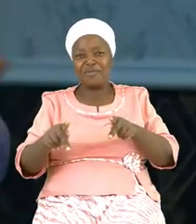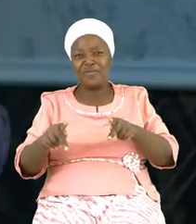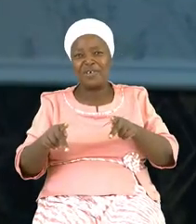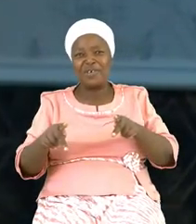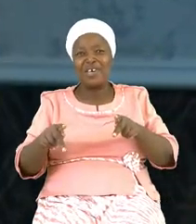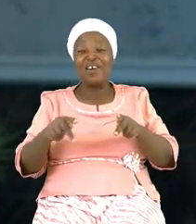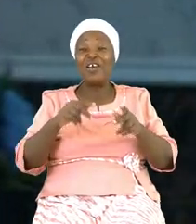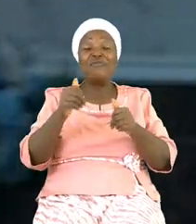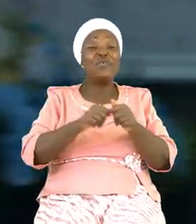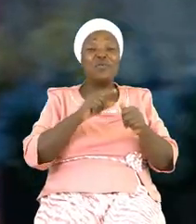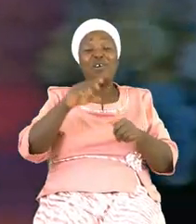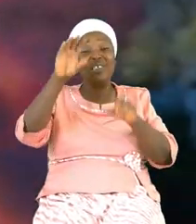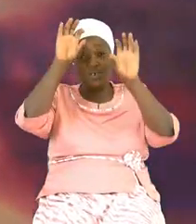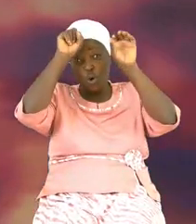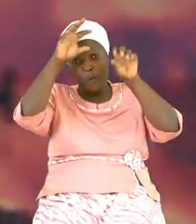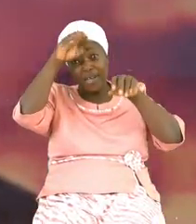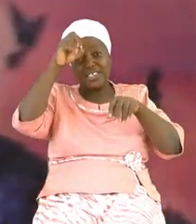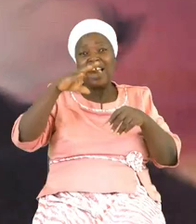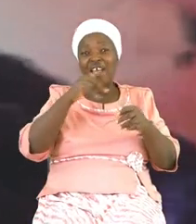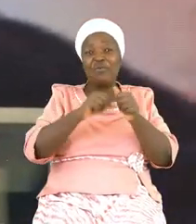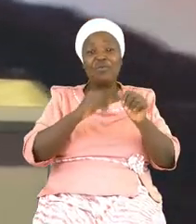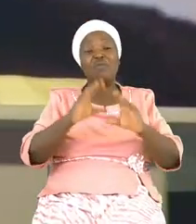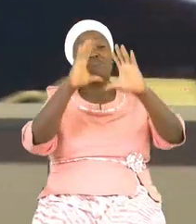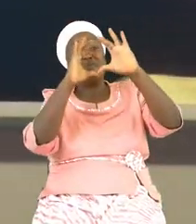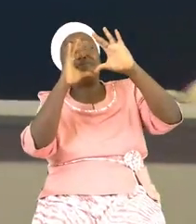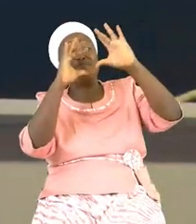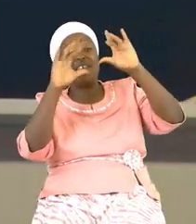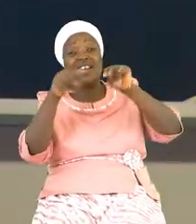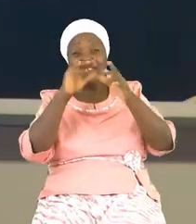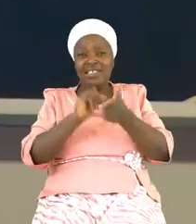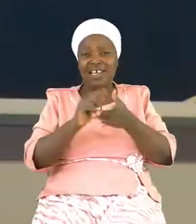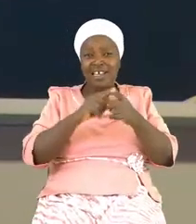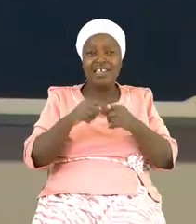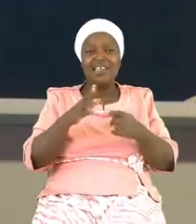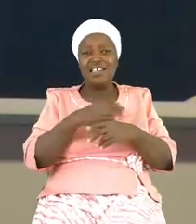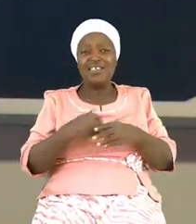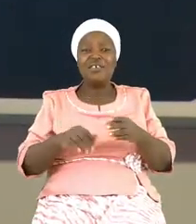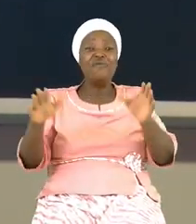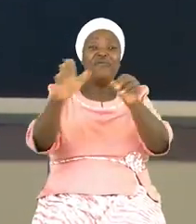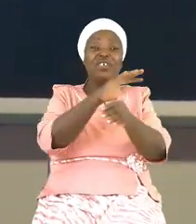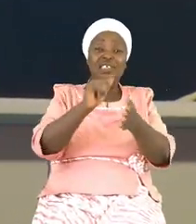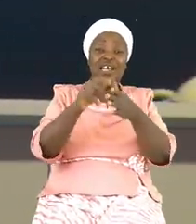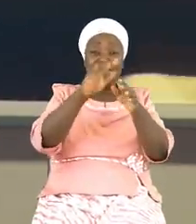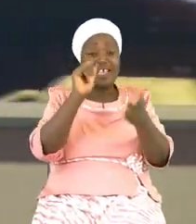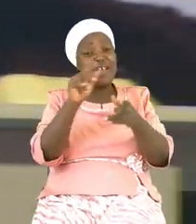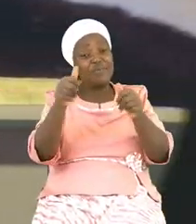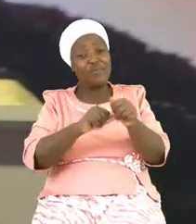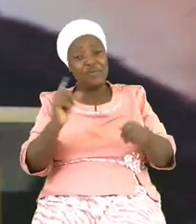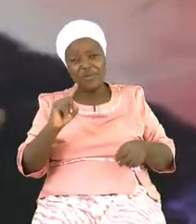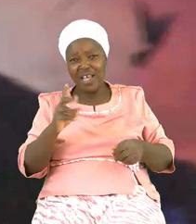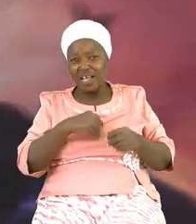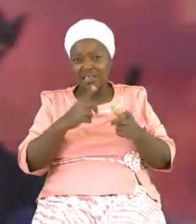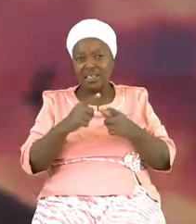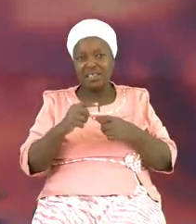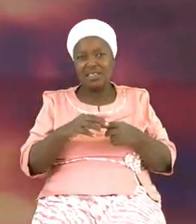everyone, they blew their trumpets, and then they circulated that everywhere. And then the news, he